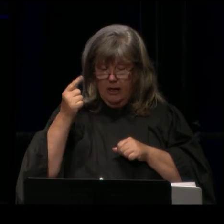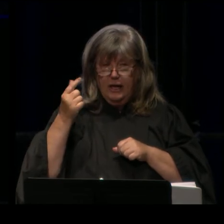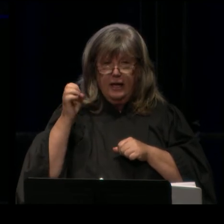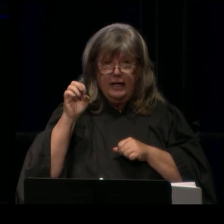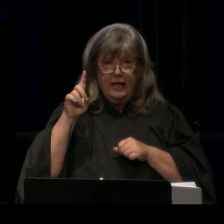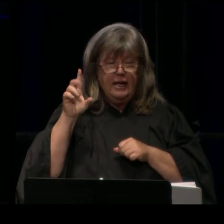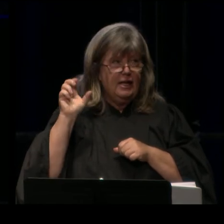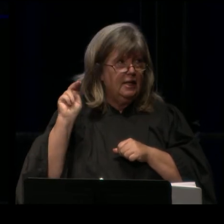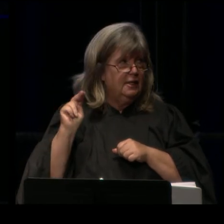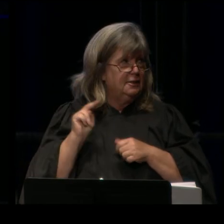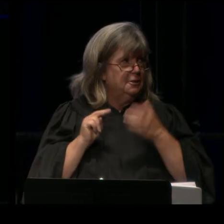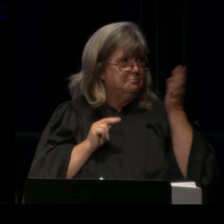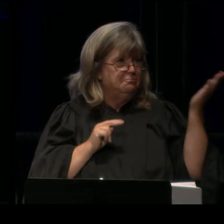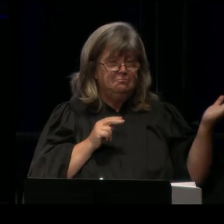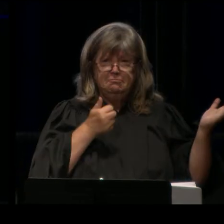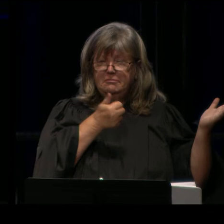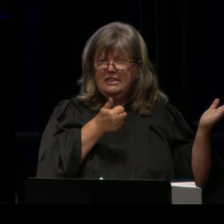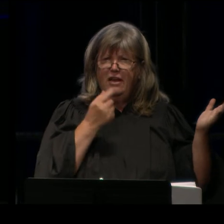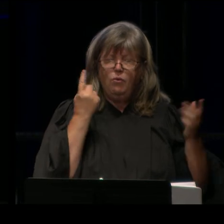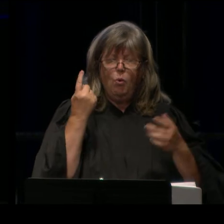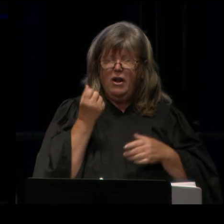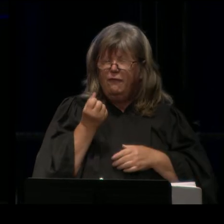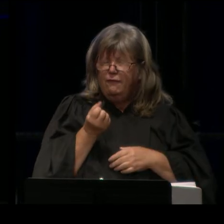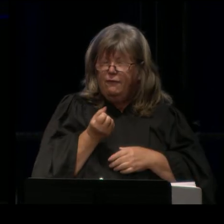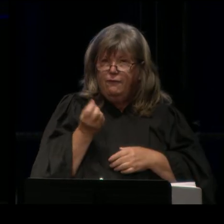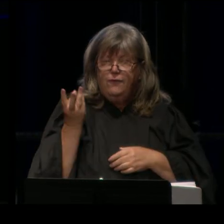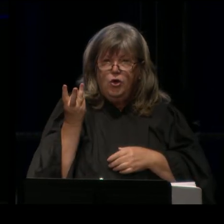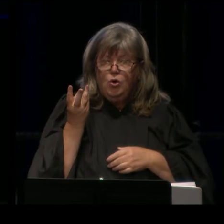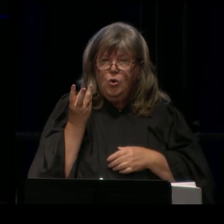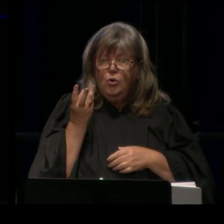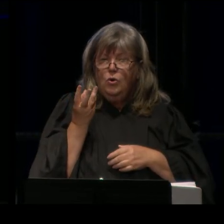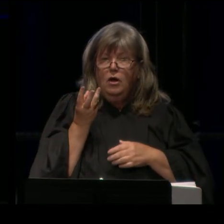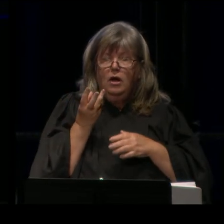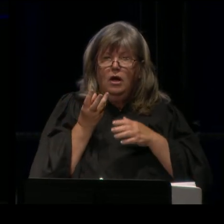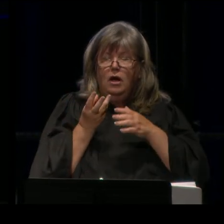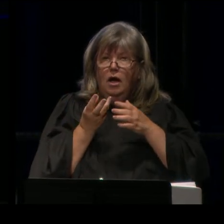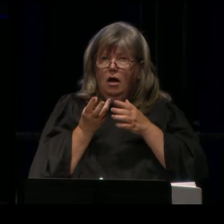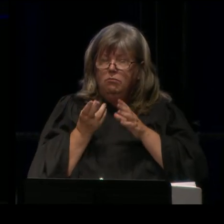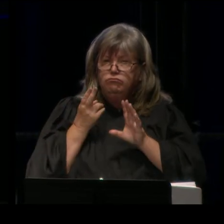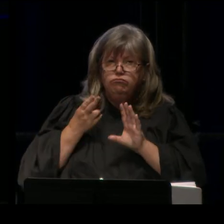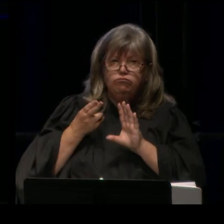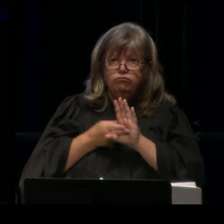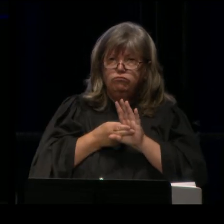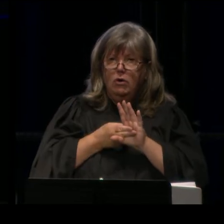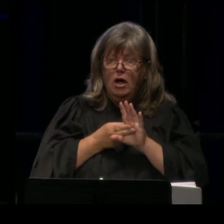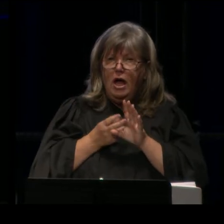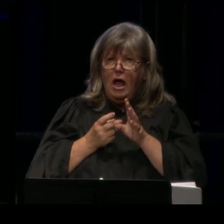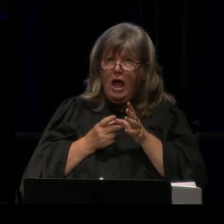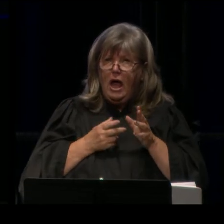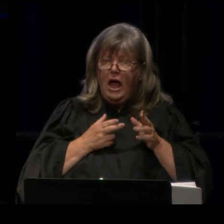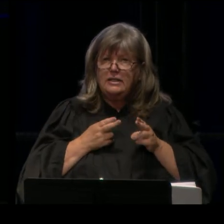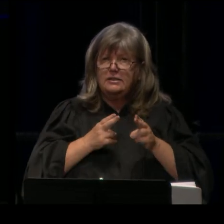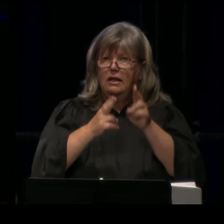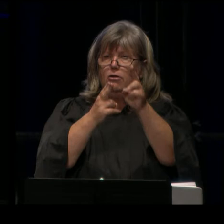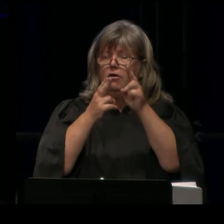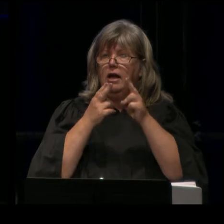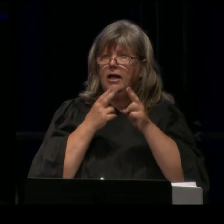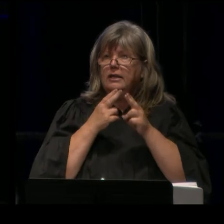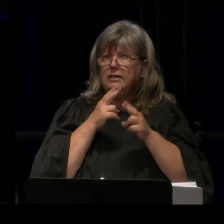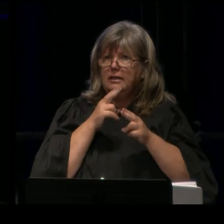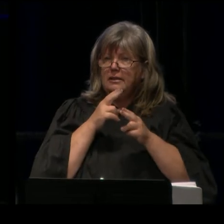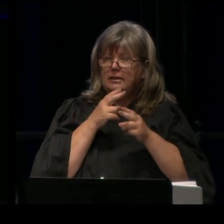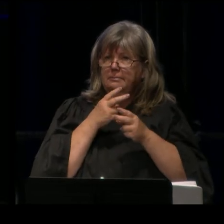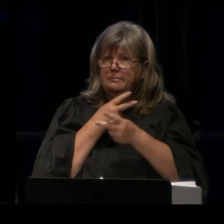Fadi was one of the first few undergraduates who enrolled in the accelerated Master of Science program in the Department of Chemical Engineering.